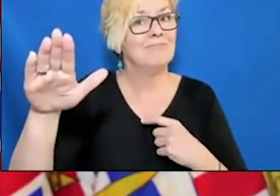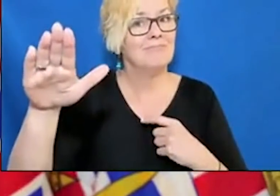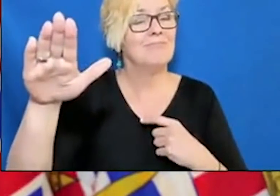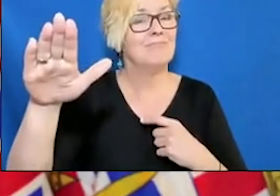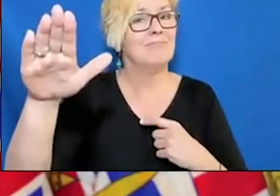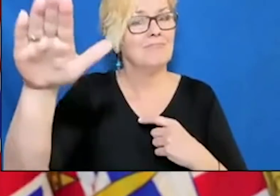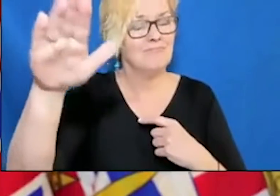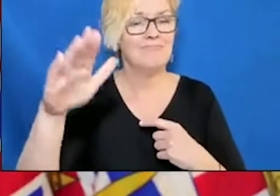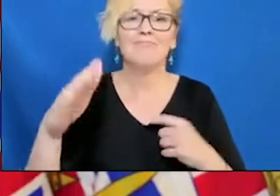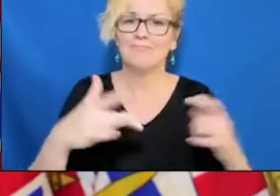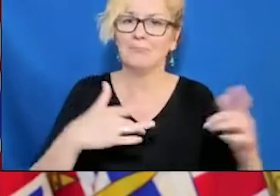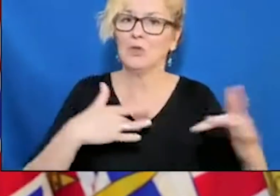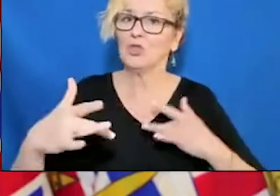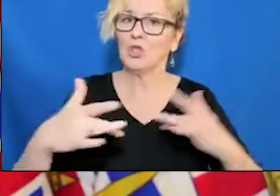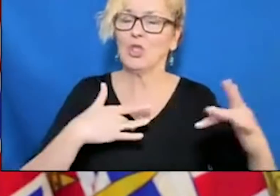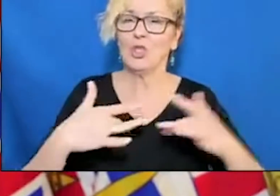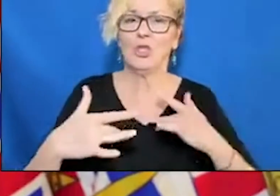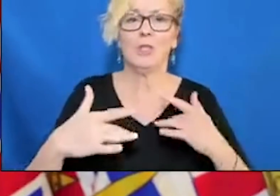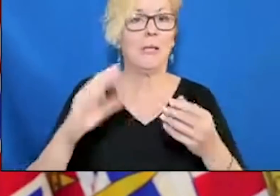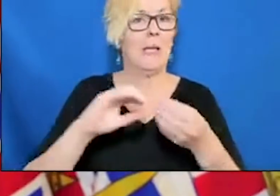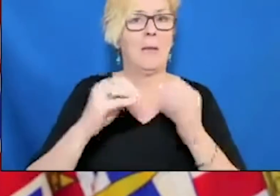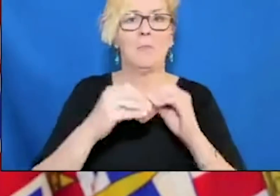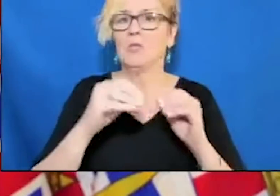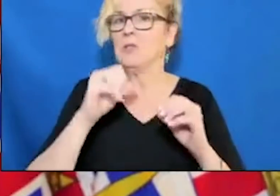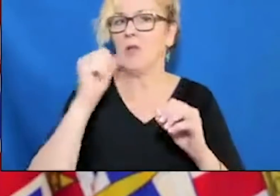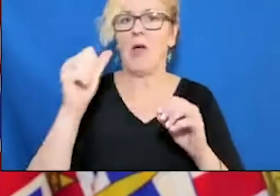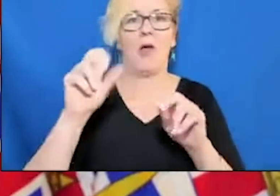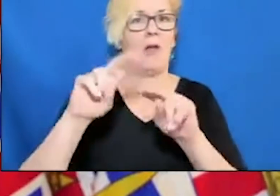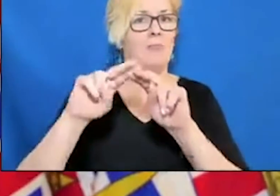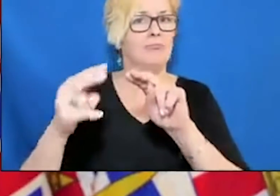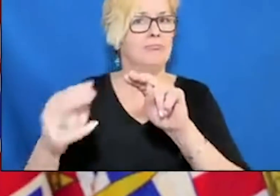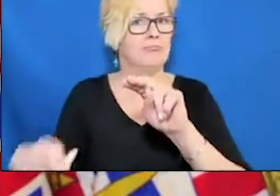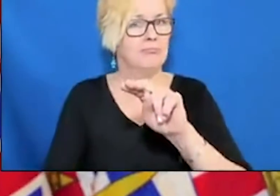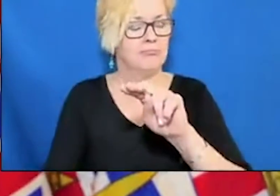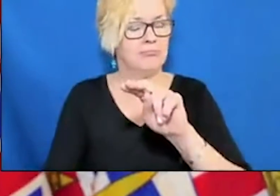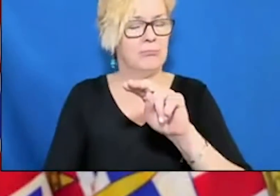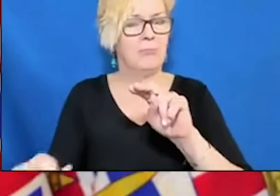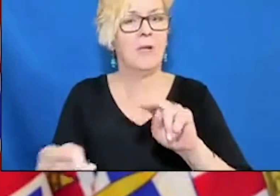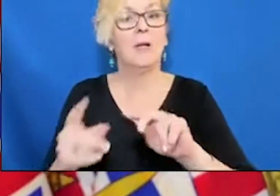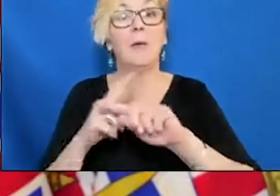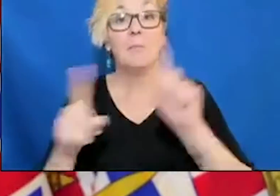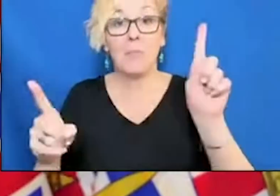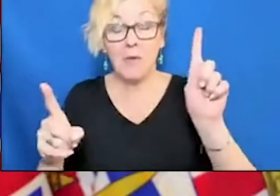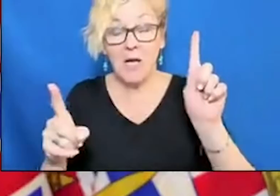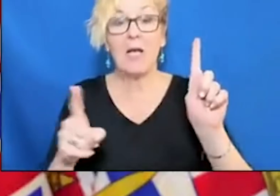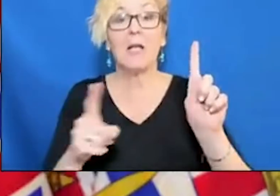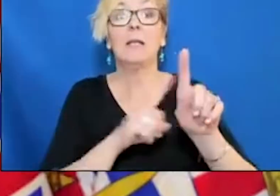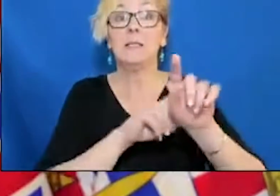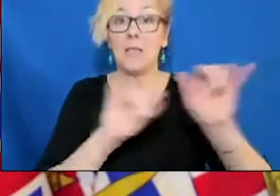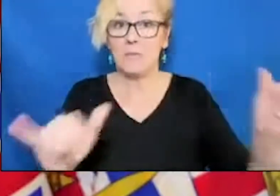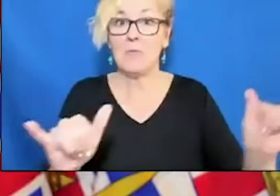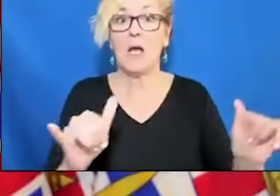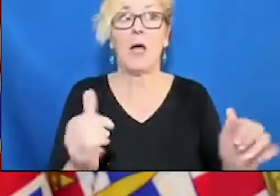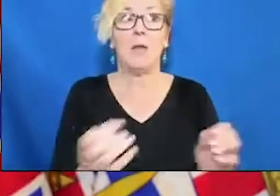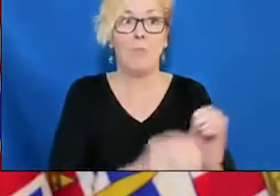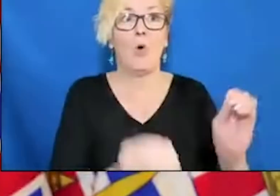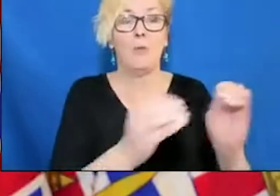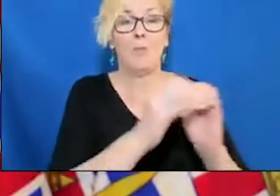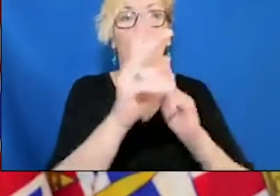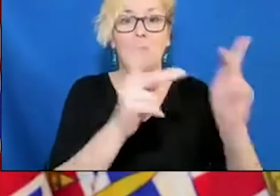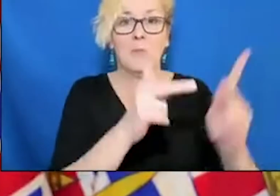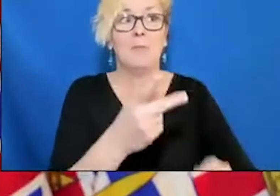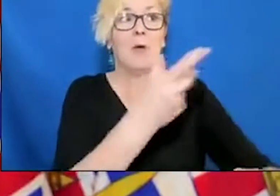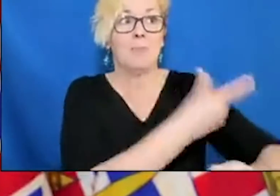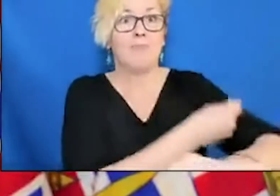concerning. At the same time, we're having more and more people protected by these vaccines, but we do not yet have enough